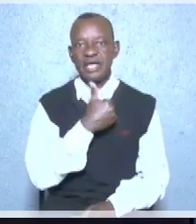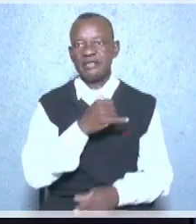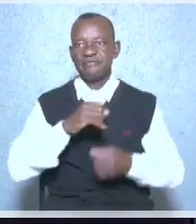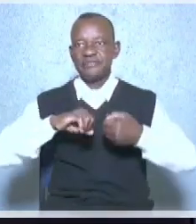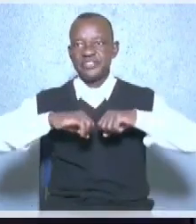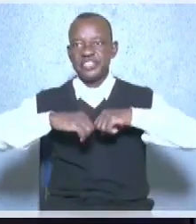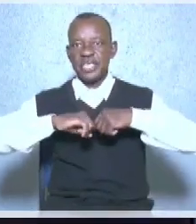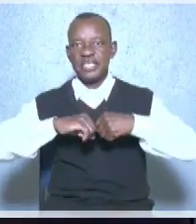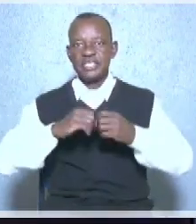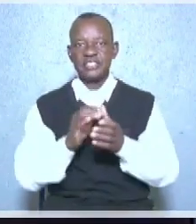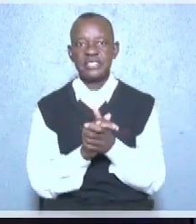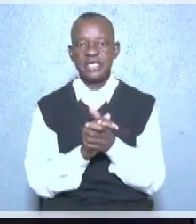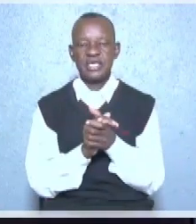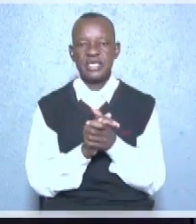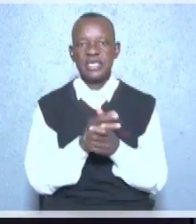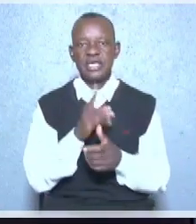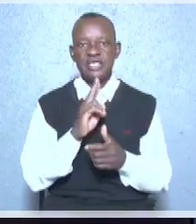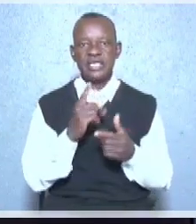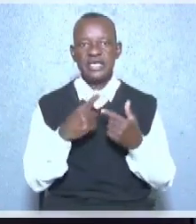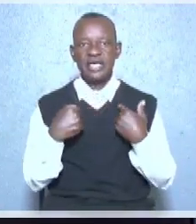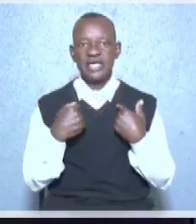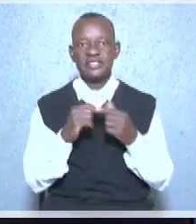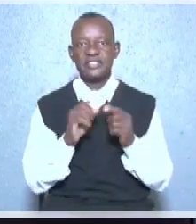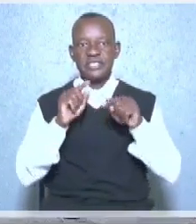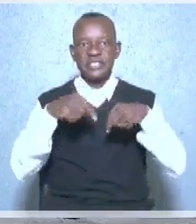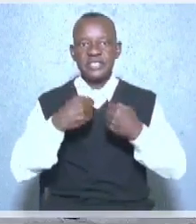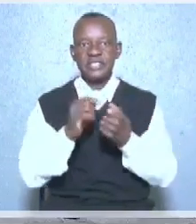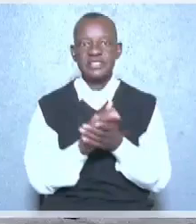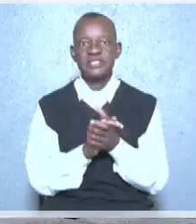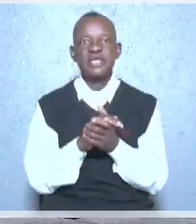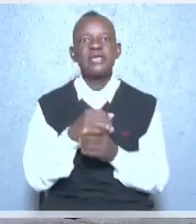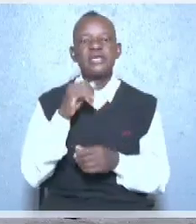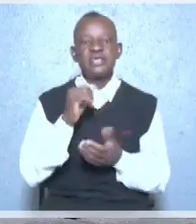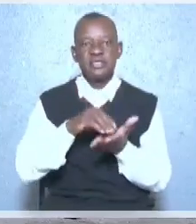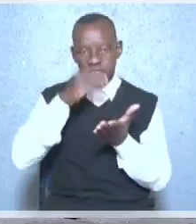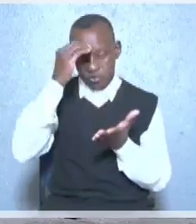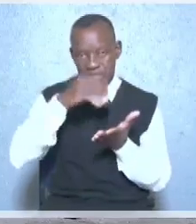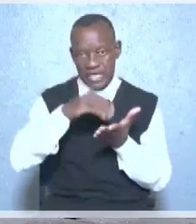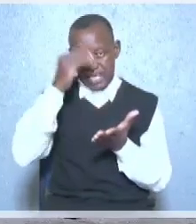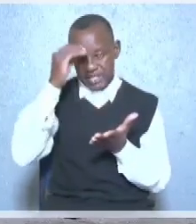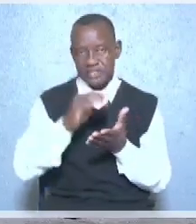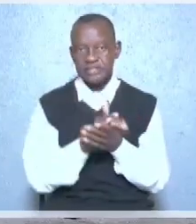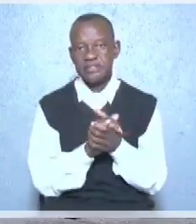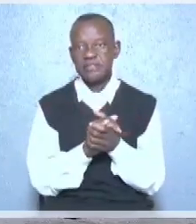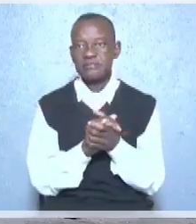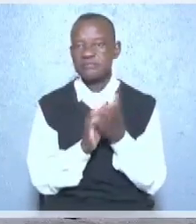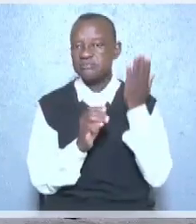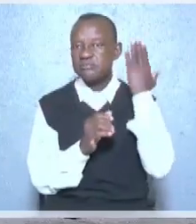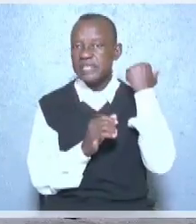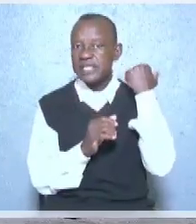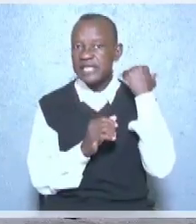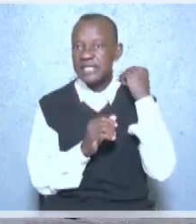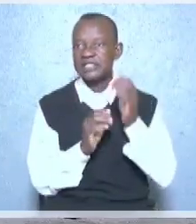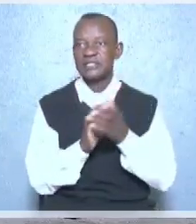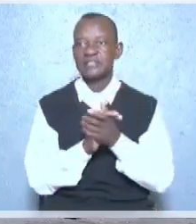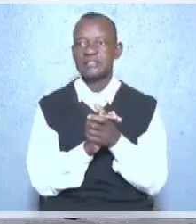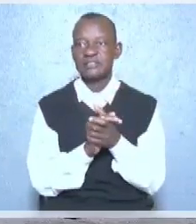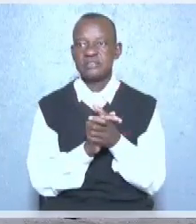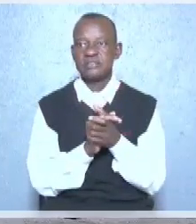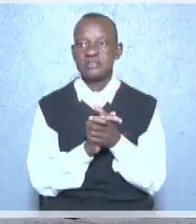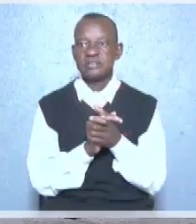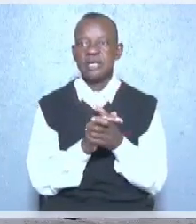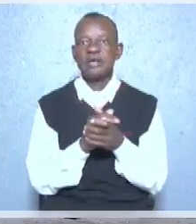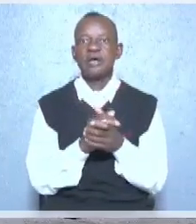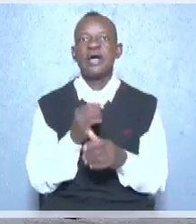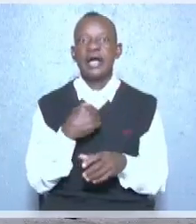learned during that process of creating that film? Yeah. No, I always held a view